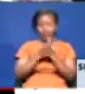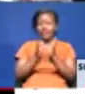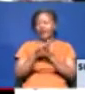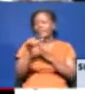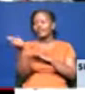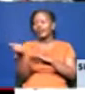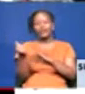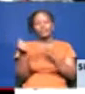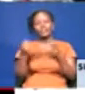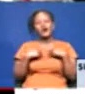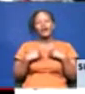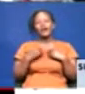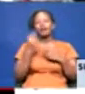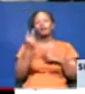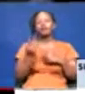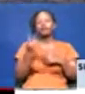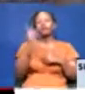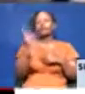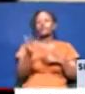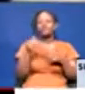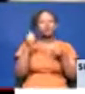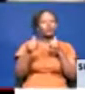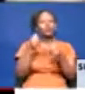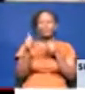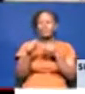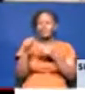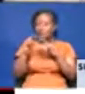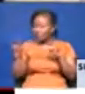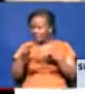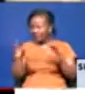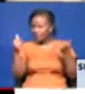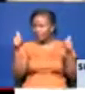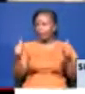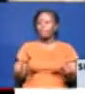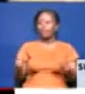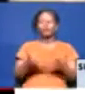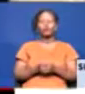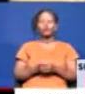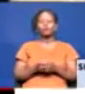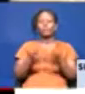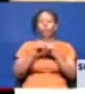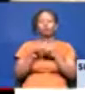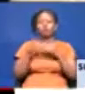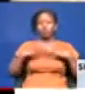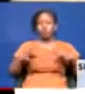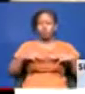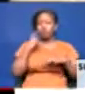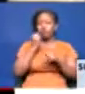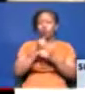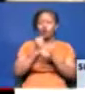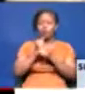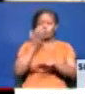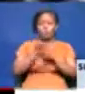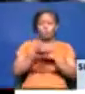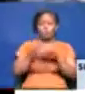and 24 counties are yet to be assessed. Meanwhile, scrap metal dealers are calling on the government to consider